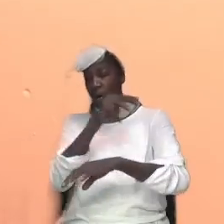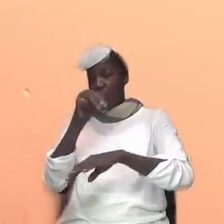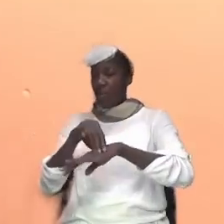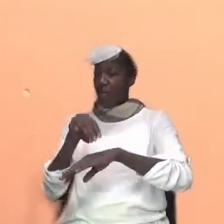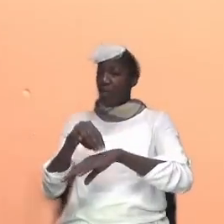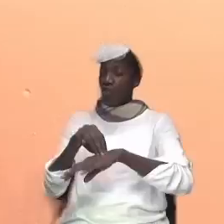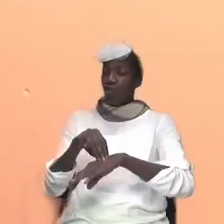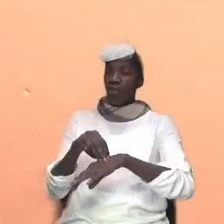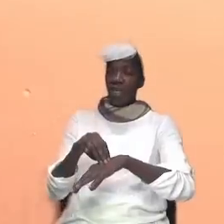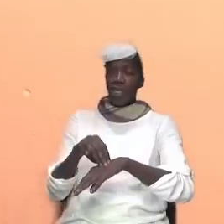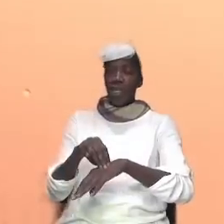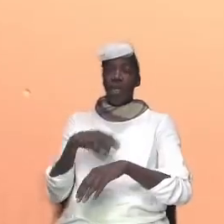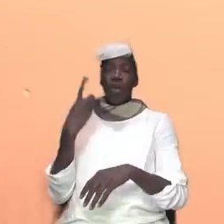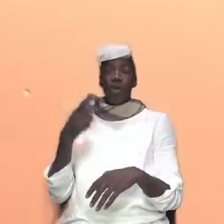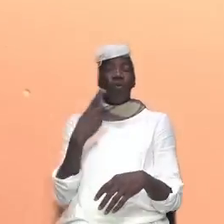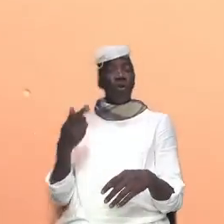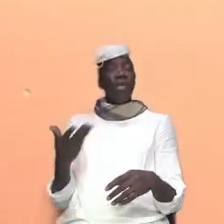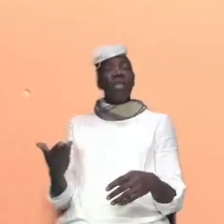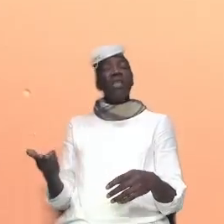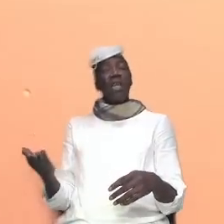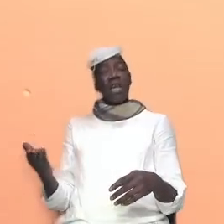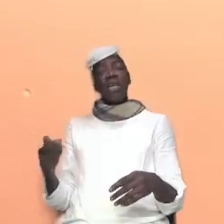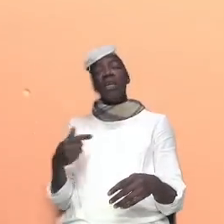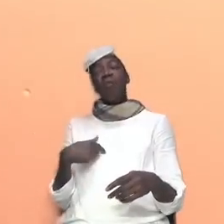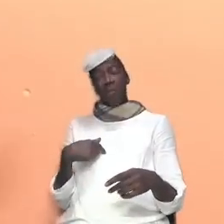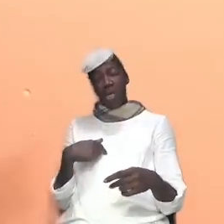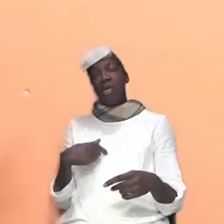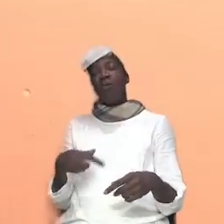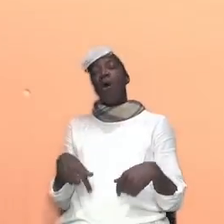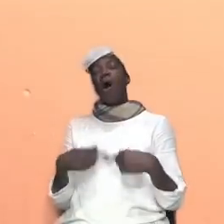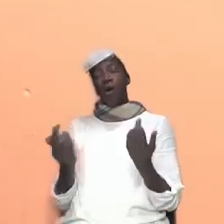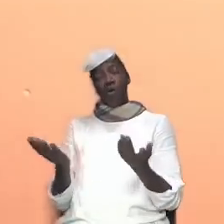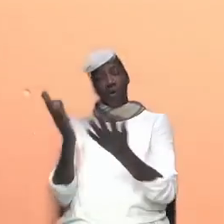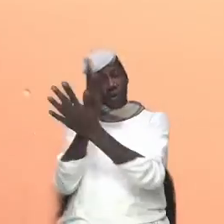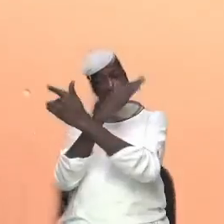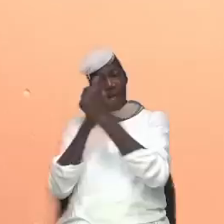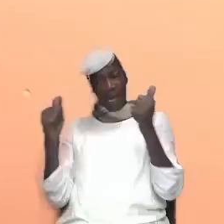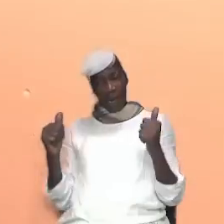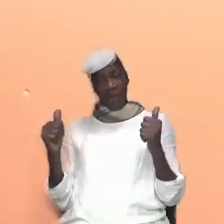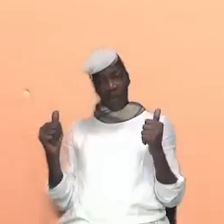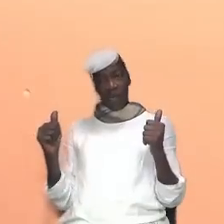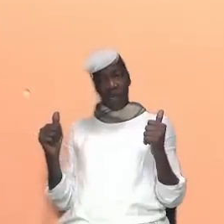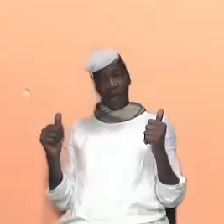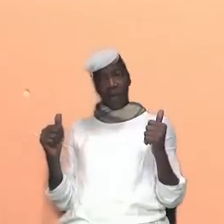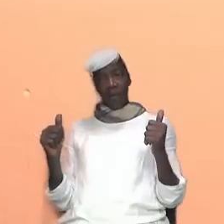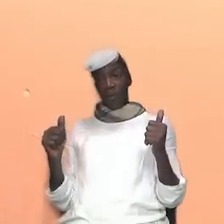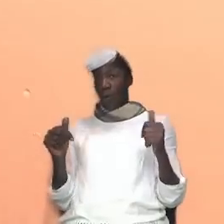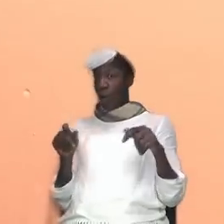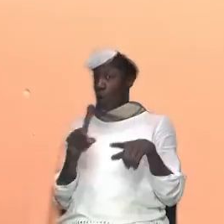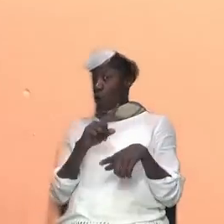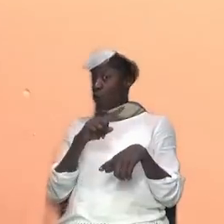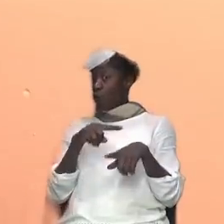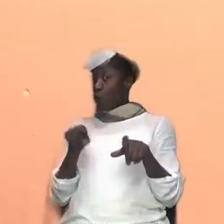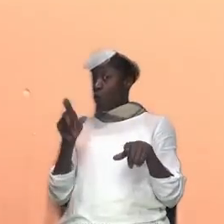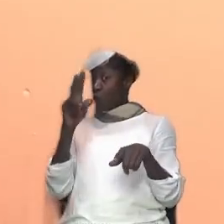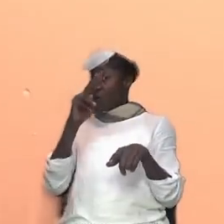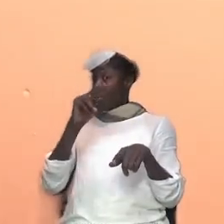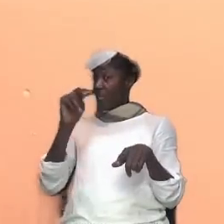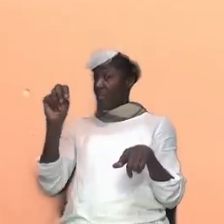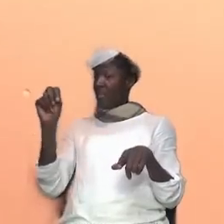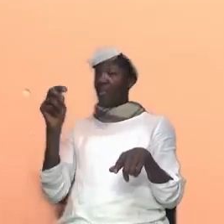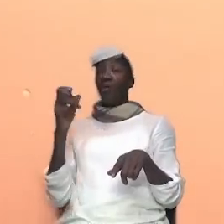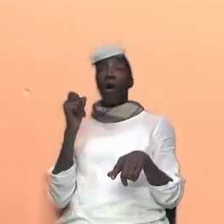it. The only thing that I am interested in is to make it in the rapture. And we need to understand that we have